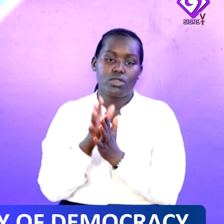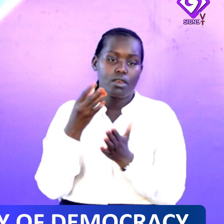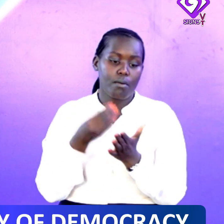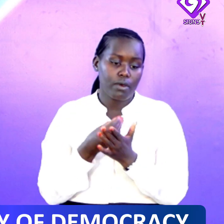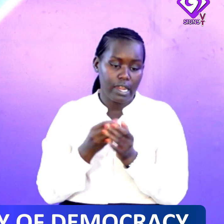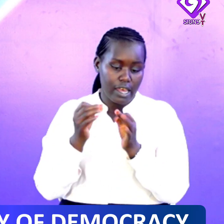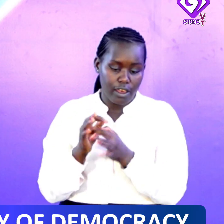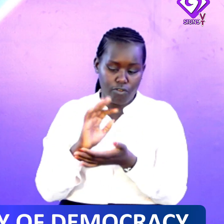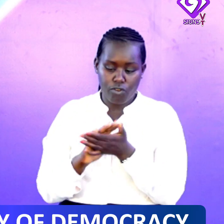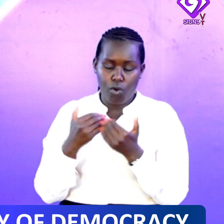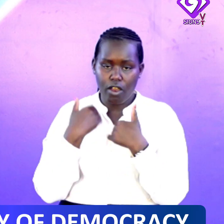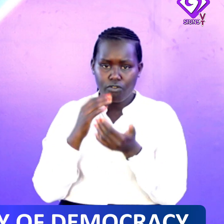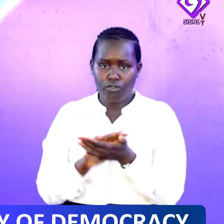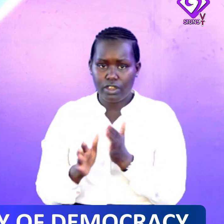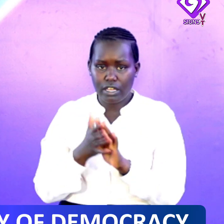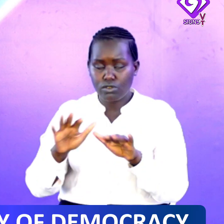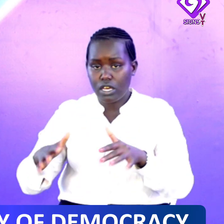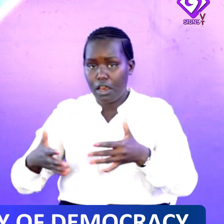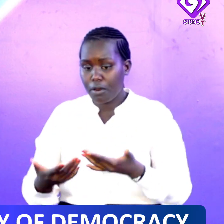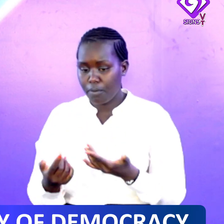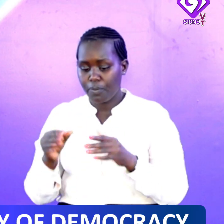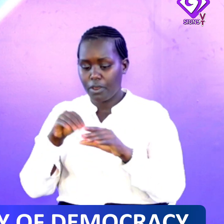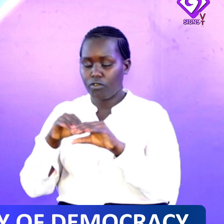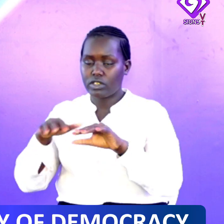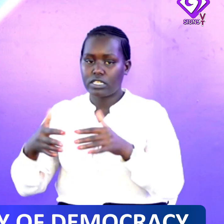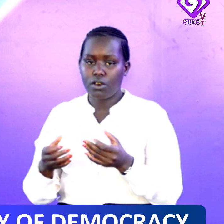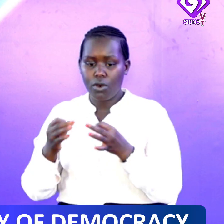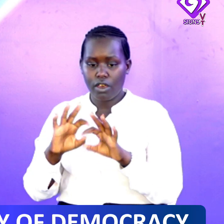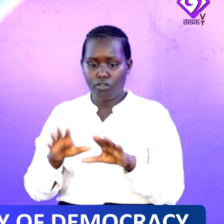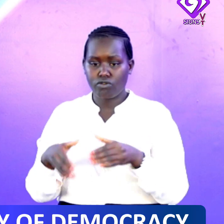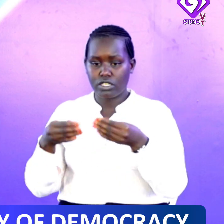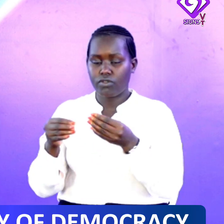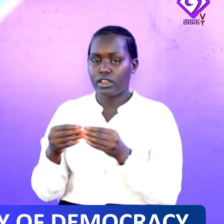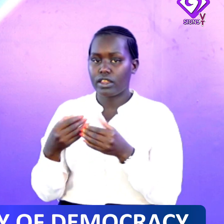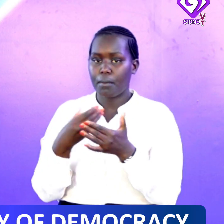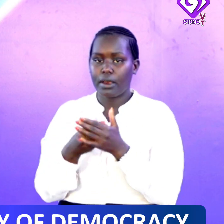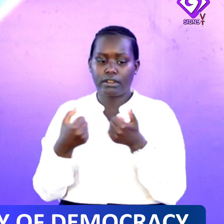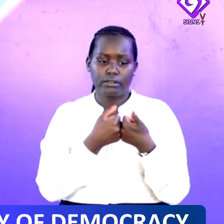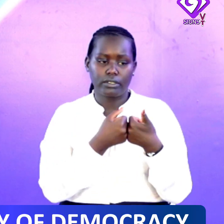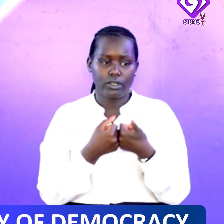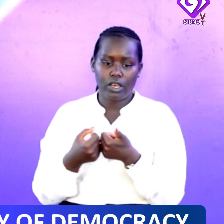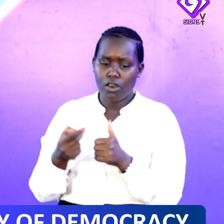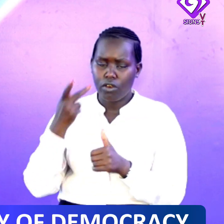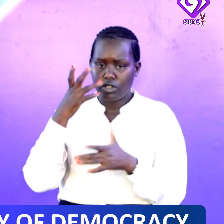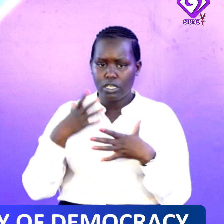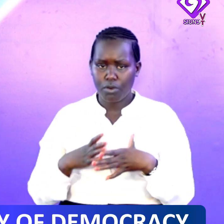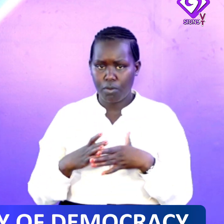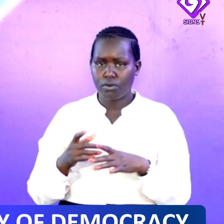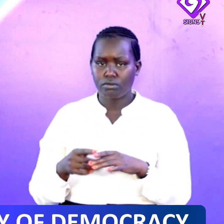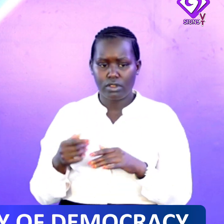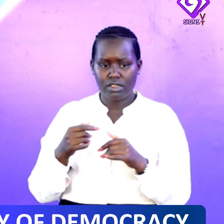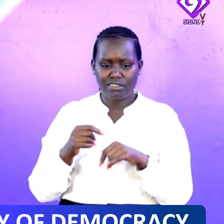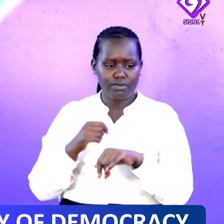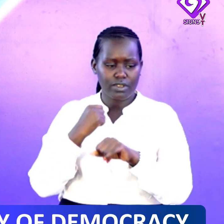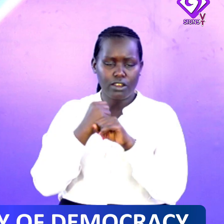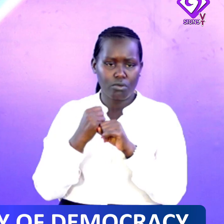without know-how, how to invest their money, even giving the money is trouble. Have you seen people after receiving money, they do crazy things? That